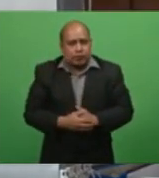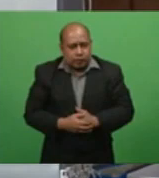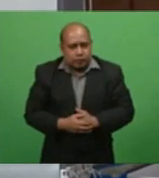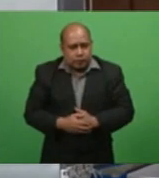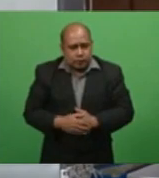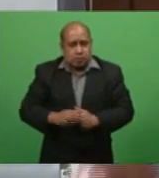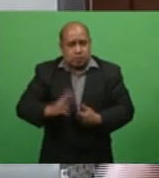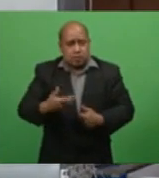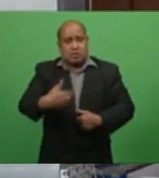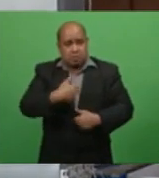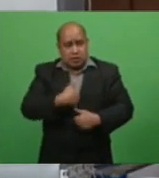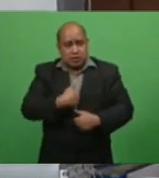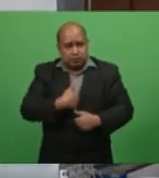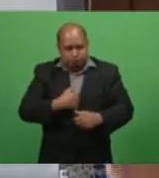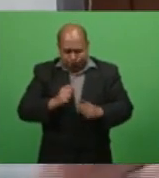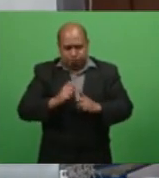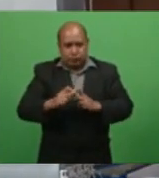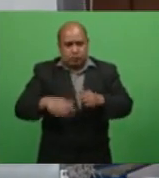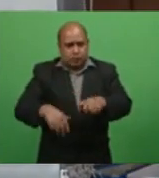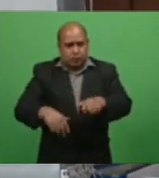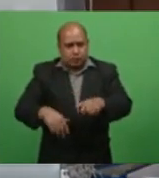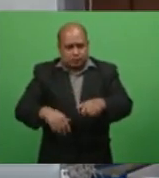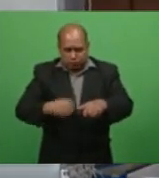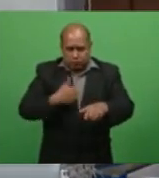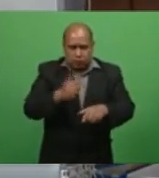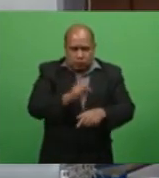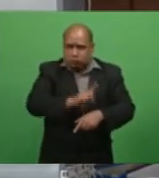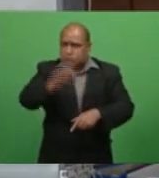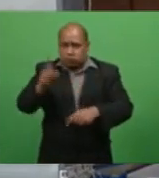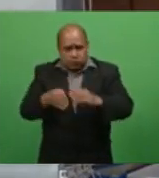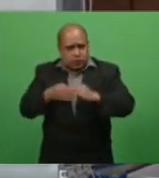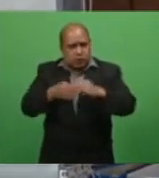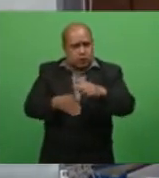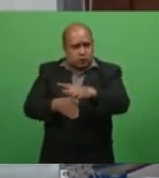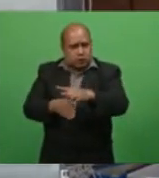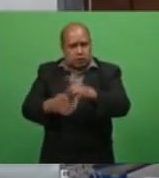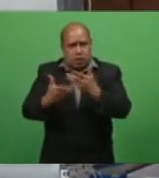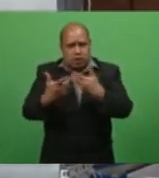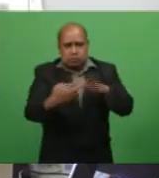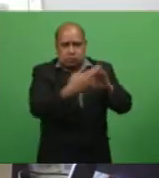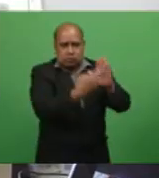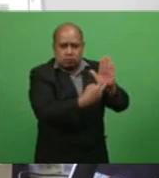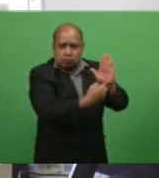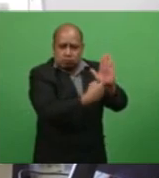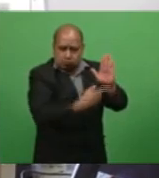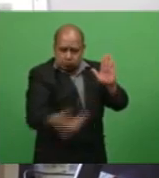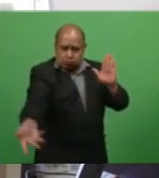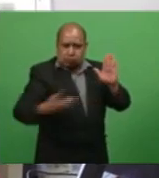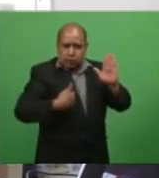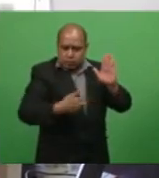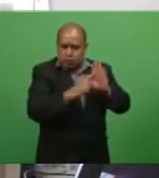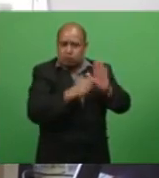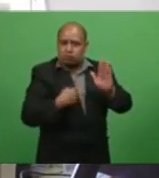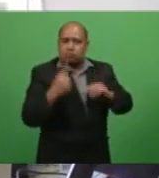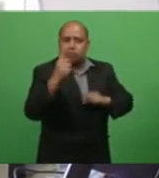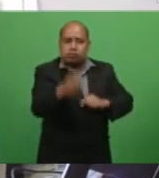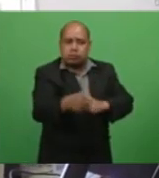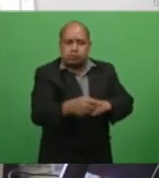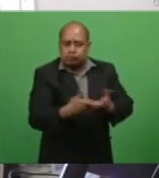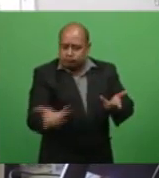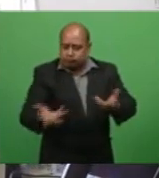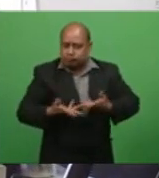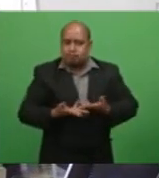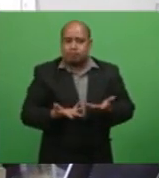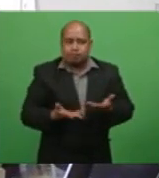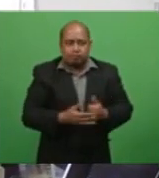the commander. You go and fight the battle. These are the rules, so and this is your budget. RABUKA says SODELPA's structure is such